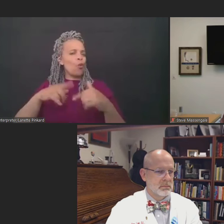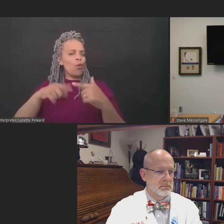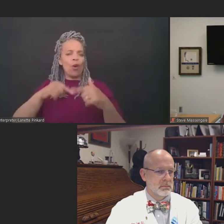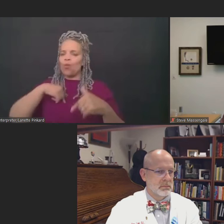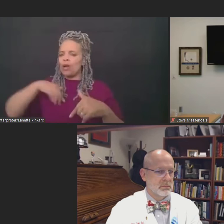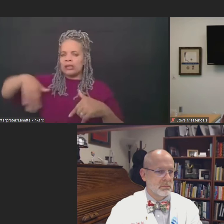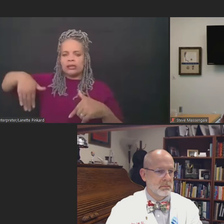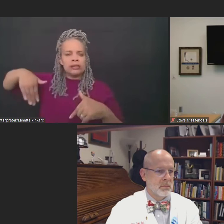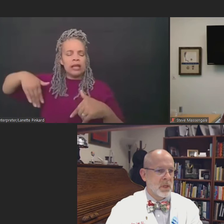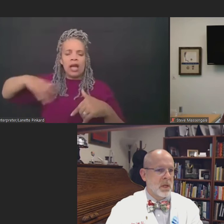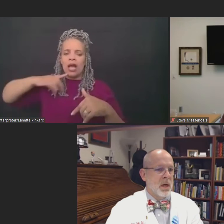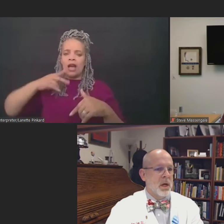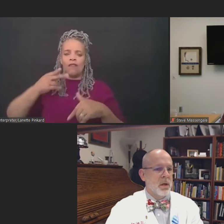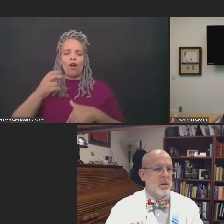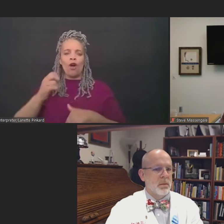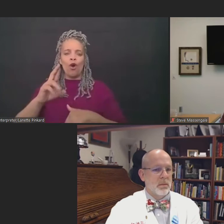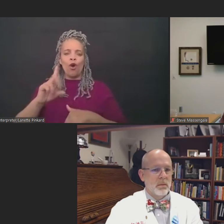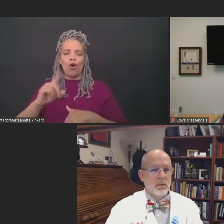herd immunity yet?